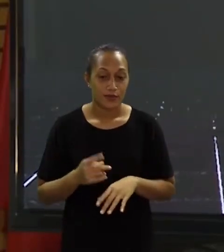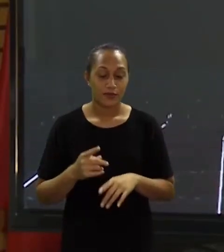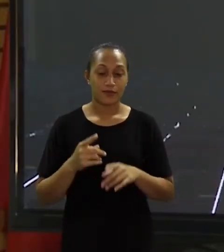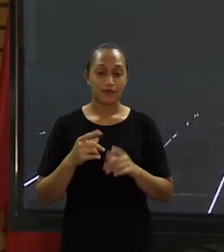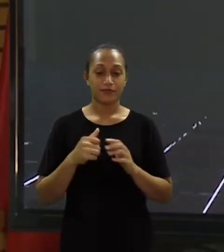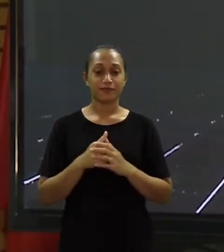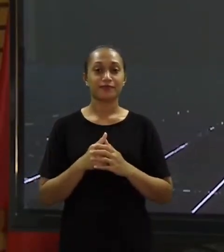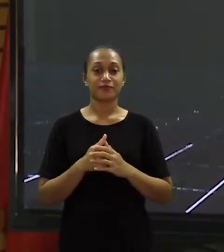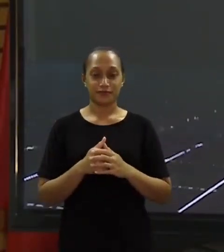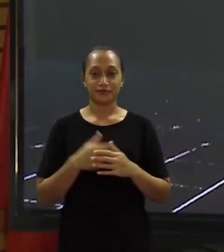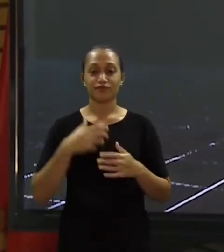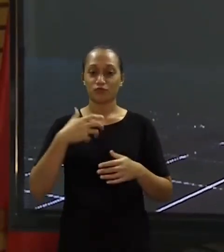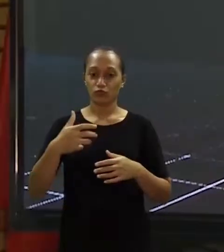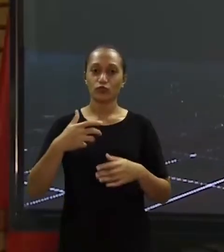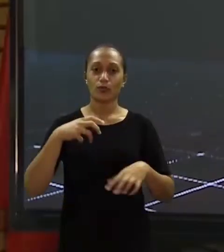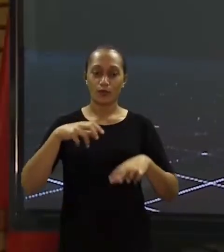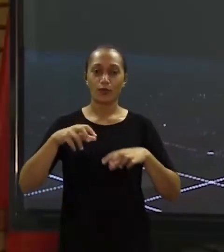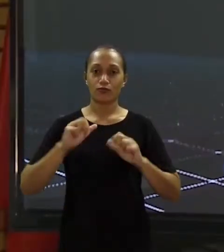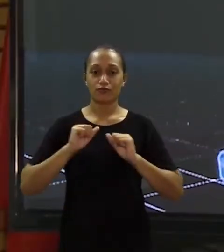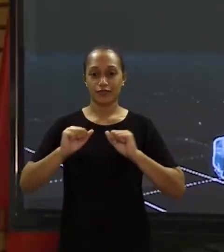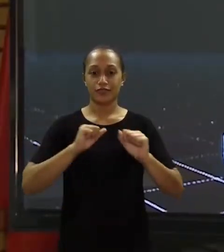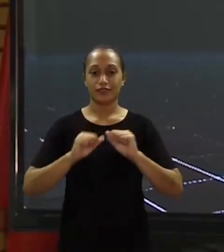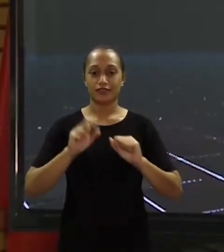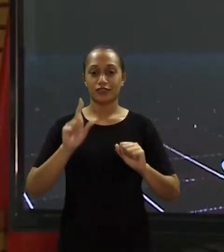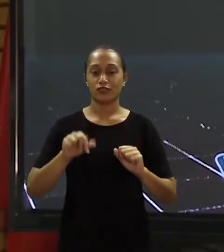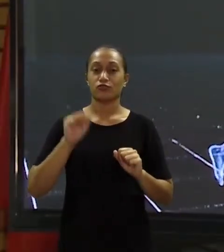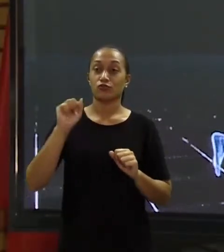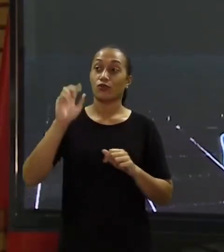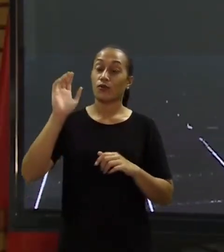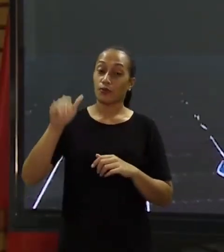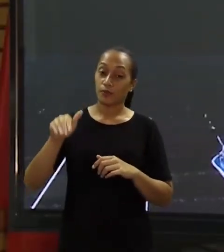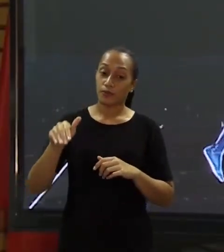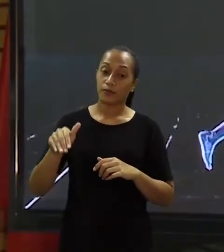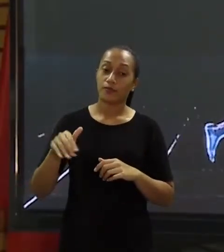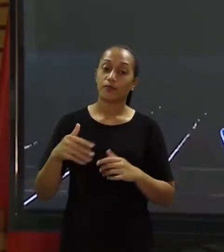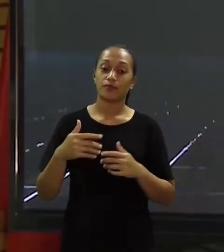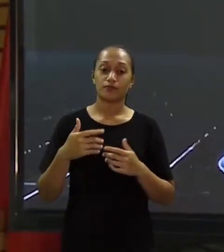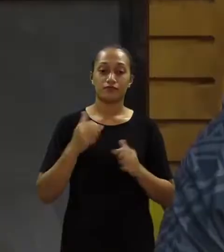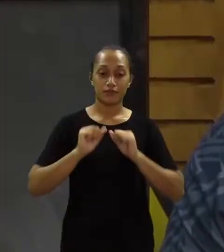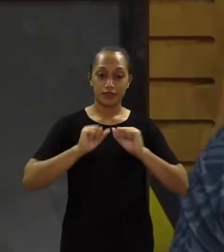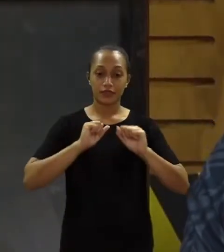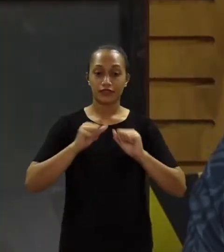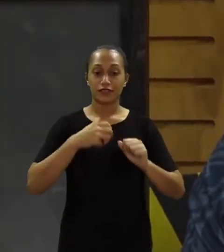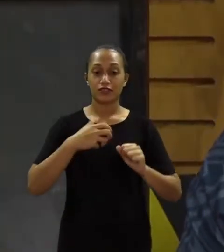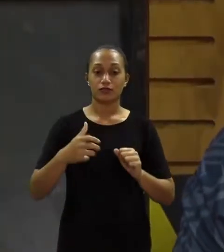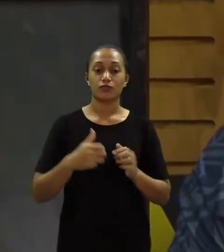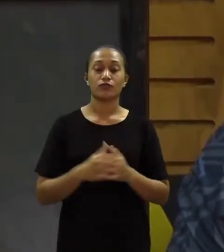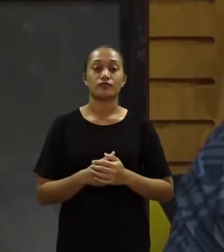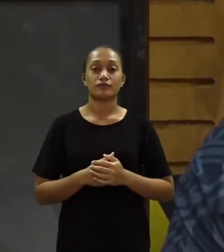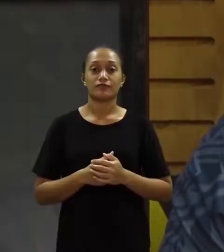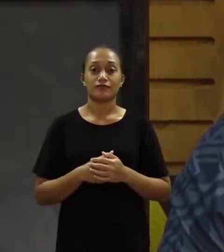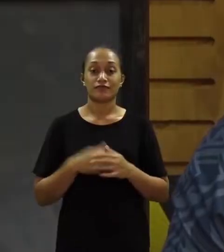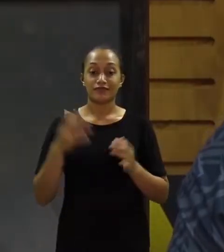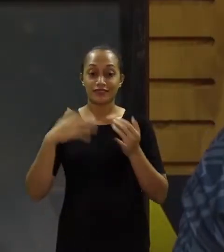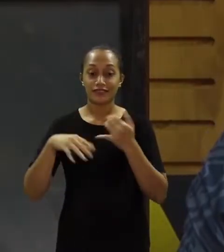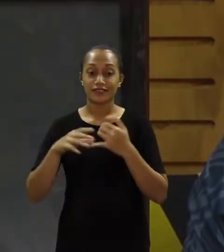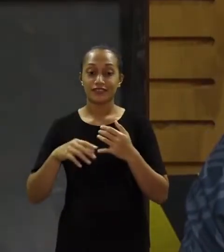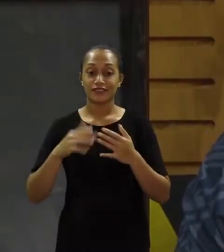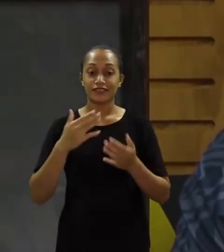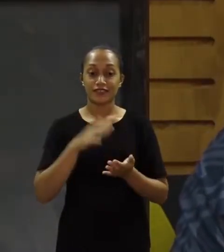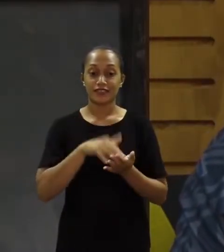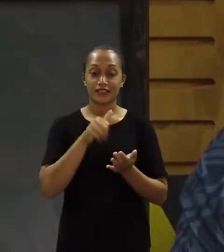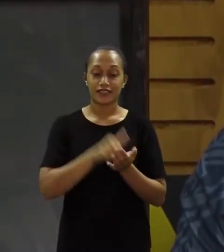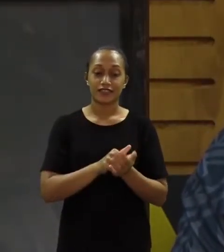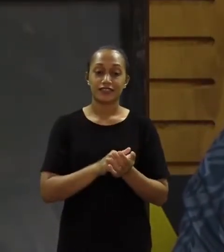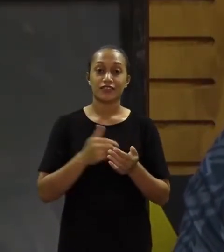minutes. Or you can do your normal chores now. To conclude our lesson, I will leave you